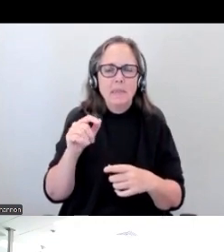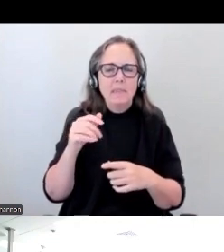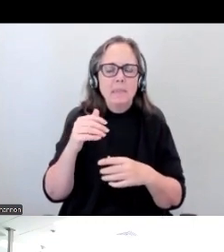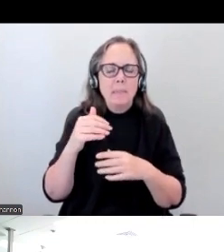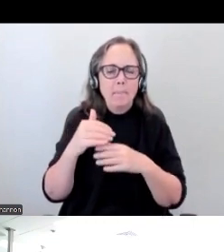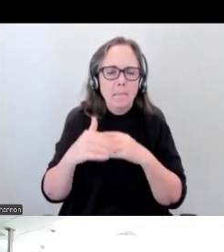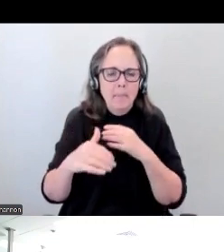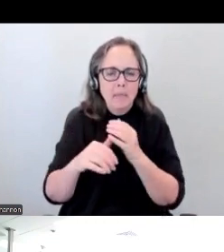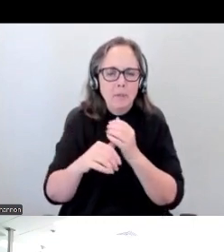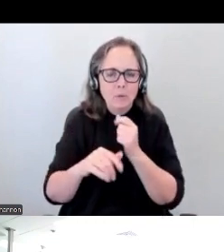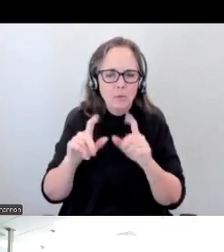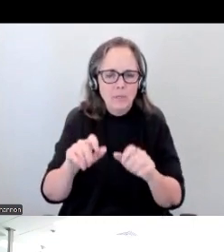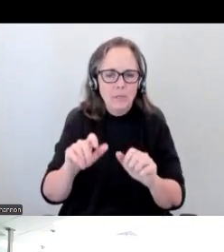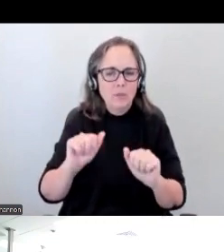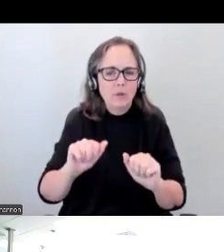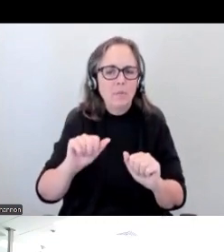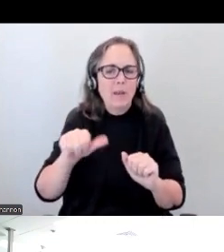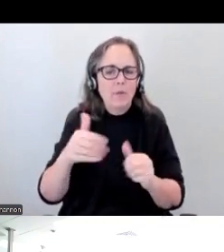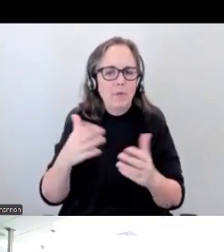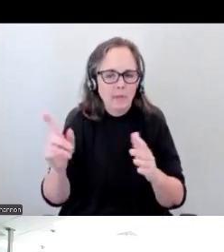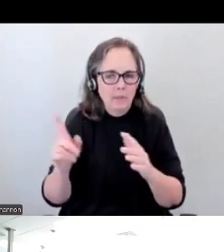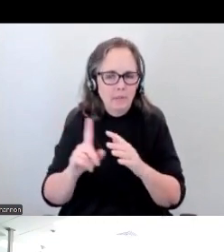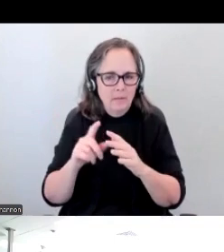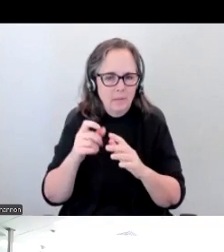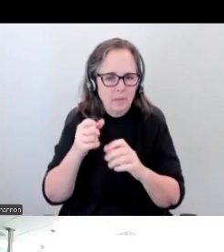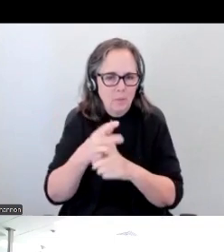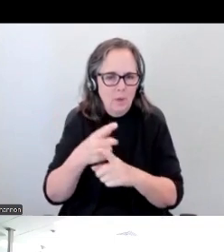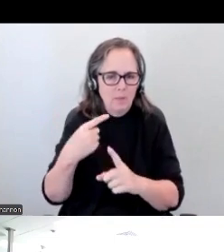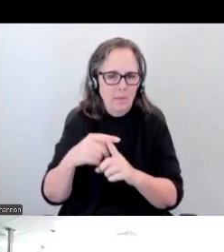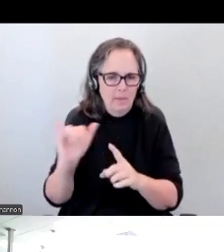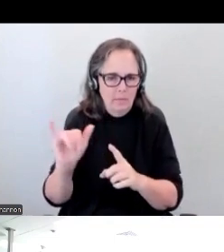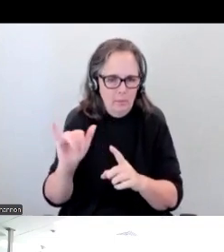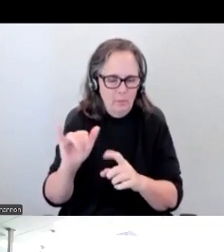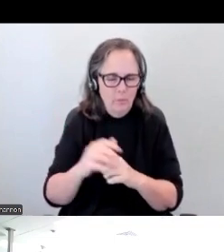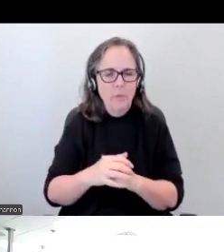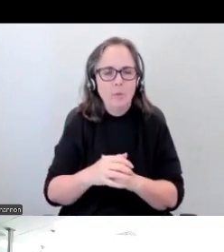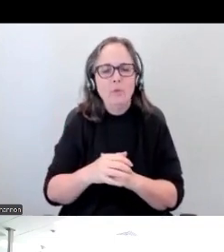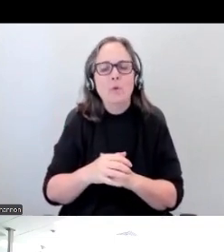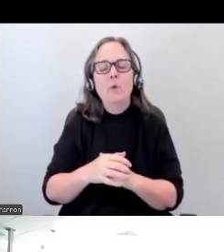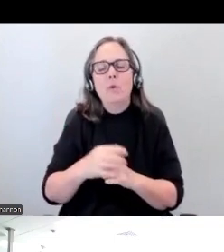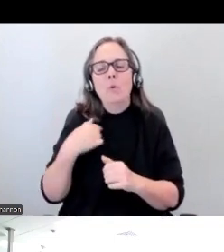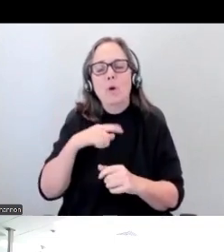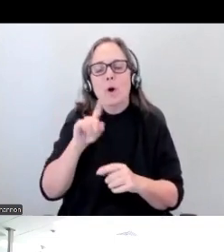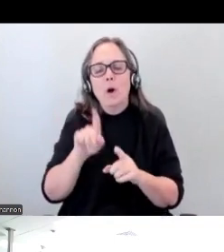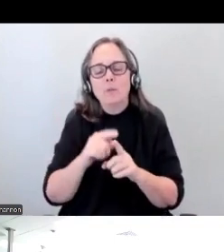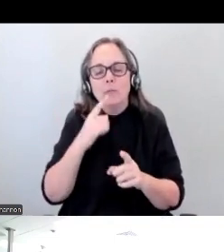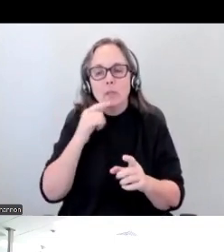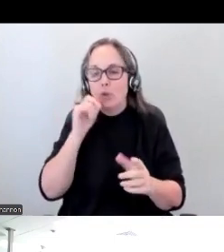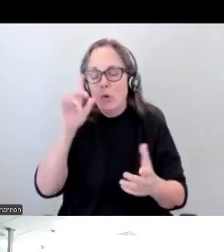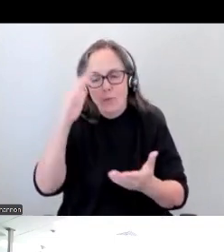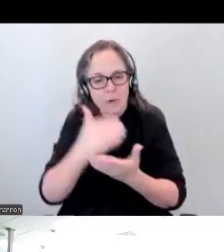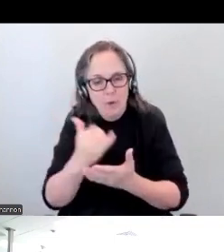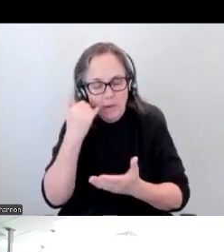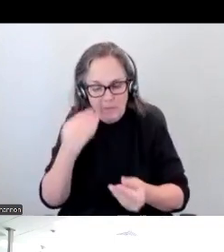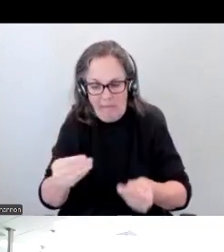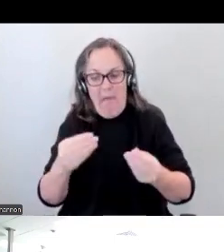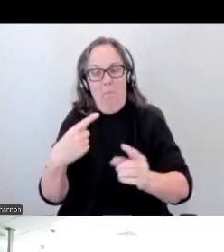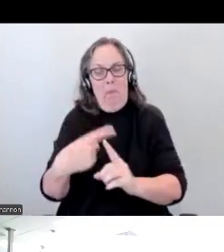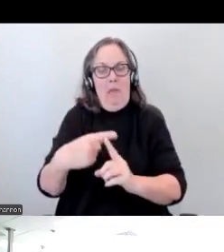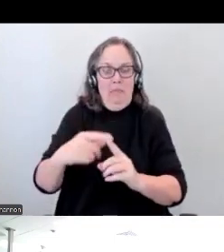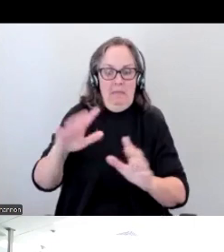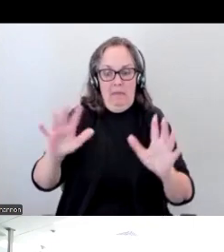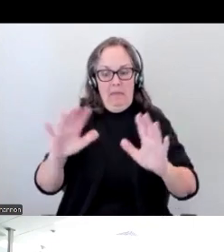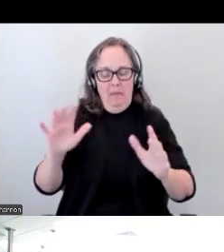There can be other Mhm. issues that would Hmm. trigger a positive. So a part Right. of our education is to say that, listen, don't freak out if you